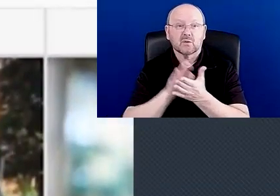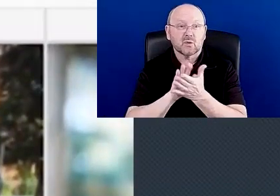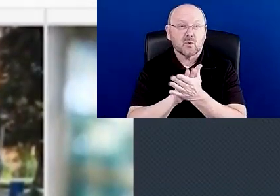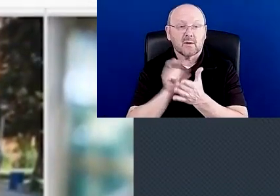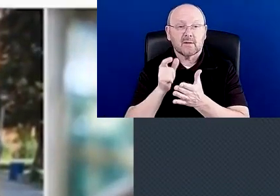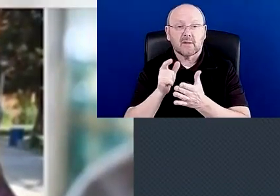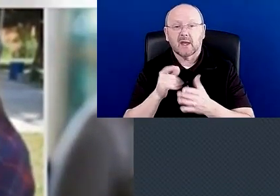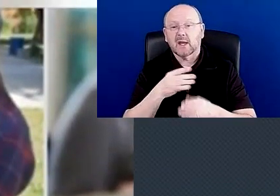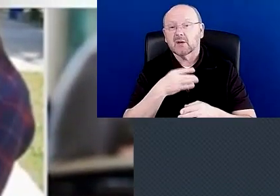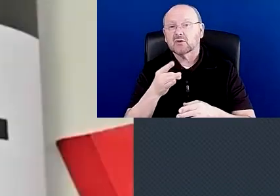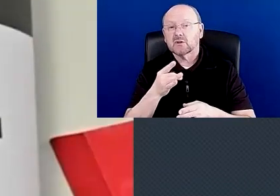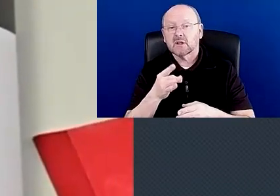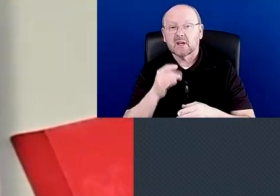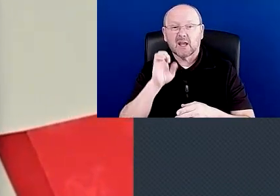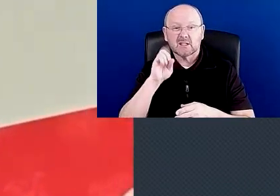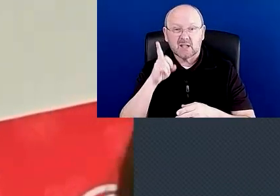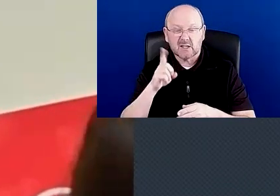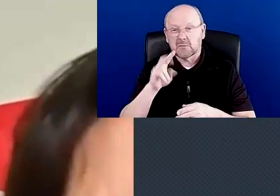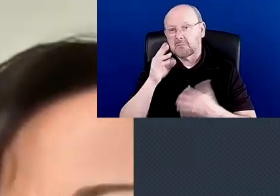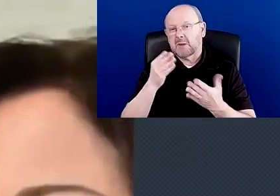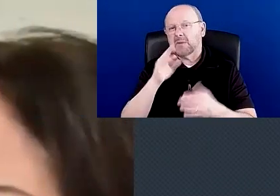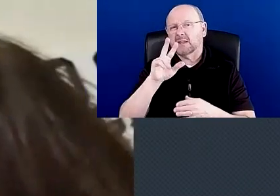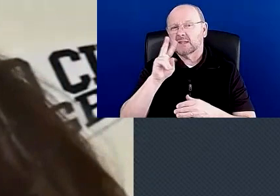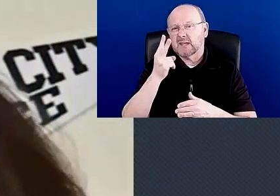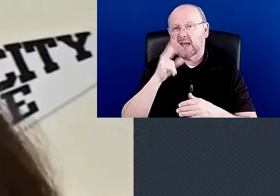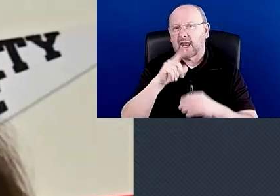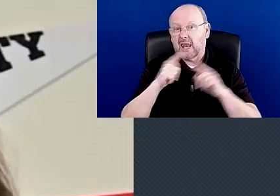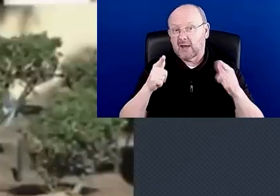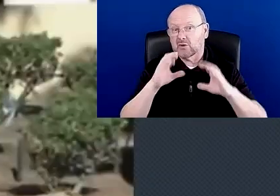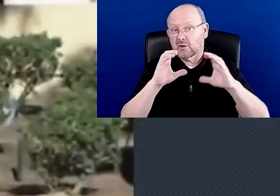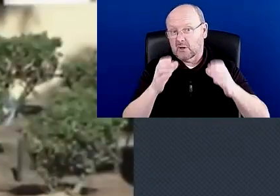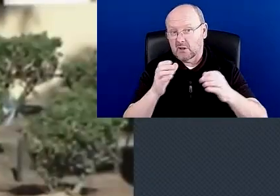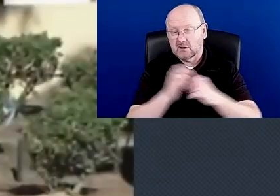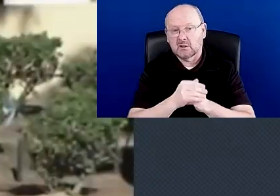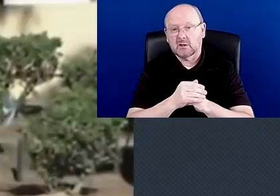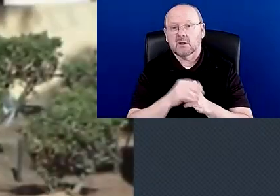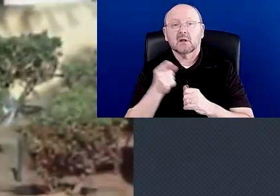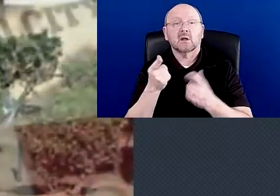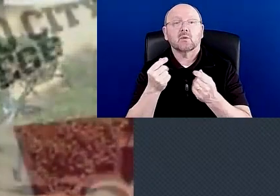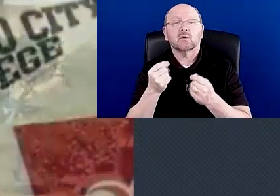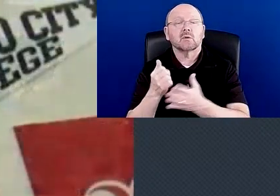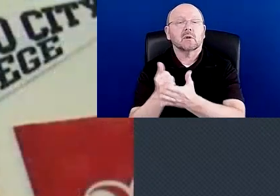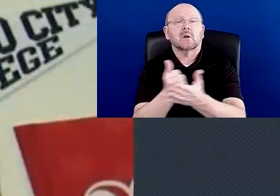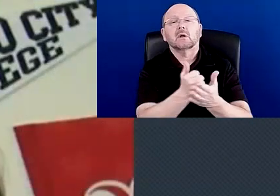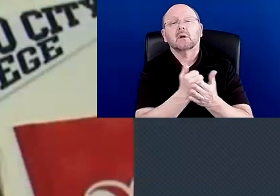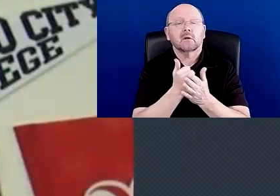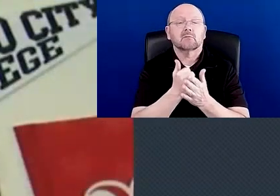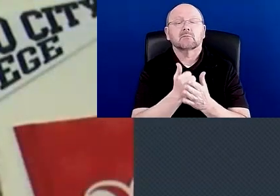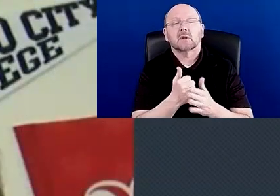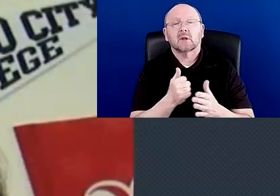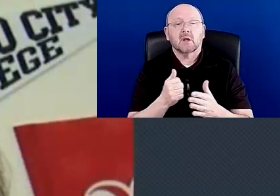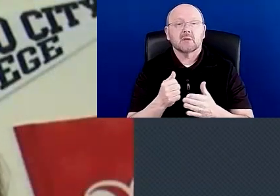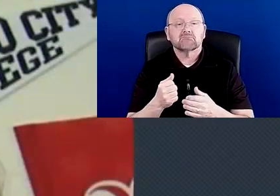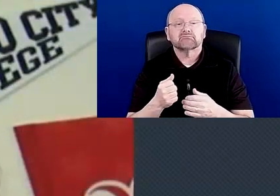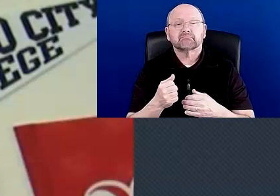as second language classes. Vincent and her staff are there to help see those students through the process. We're outreaching, we're